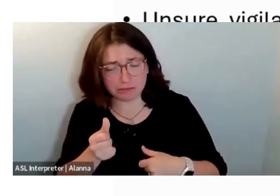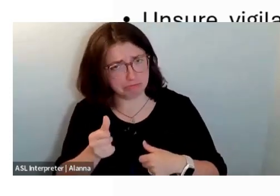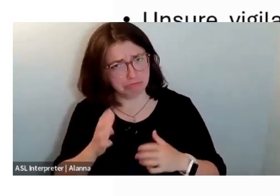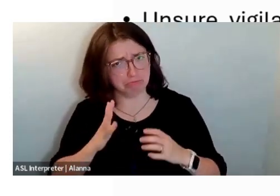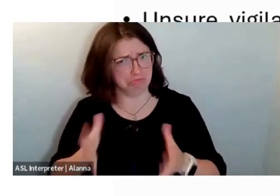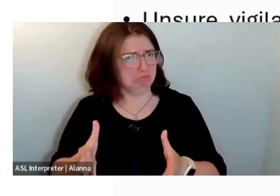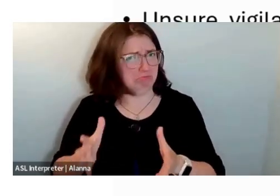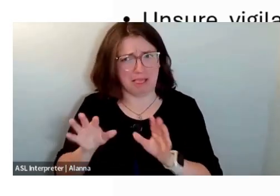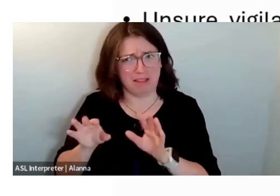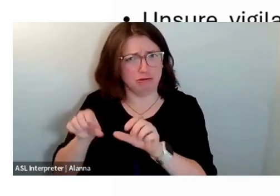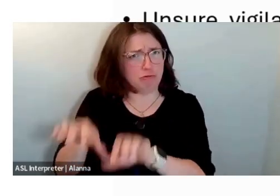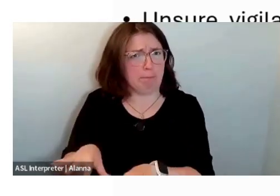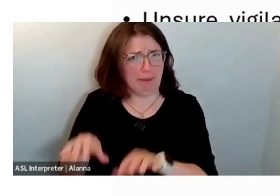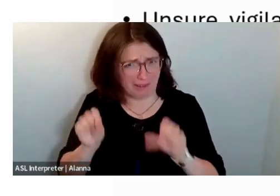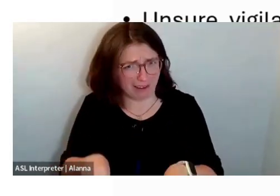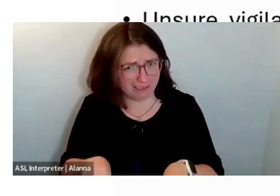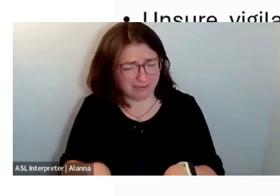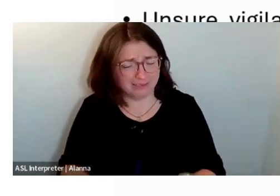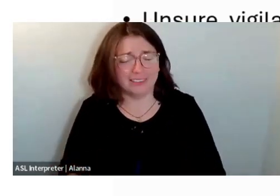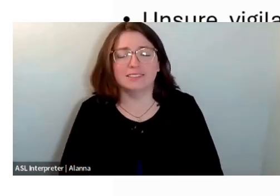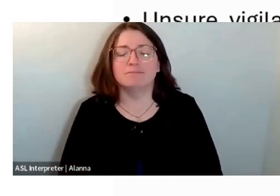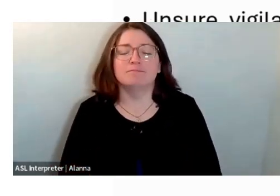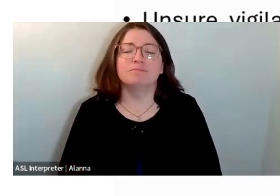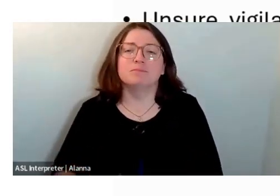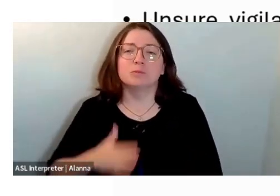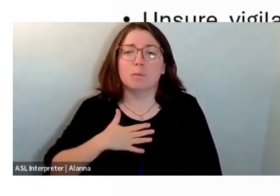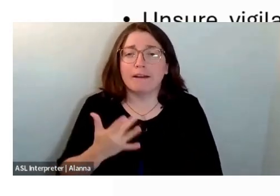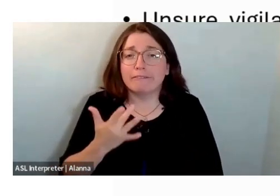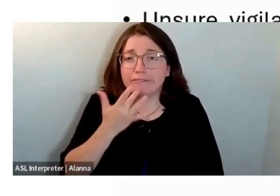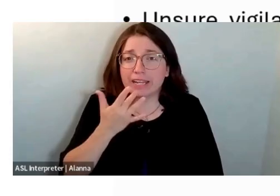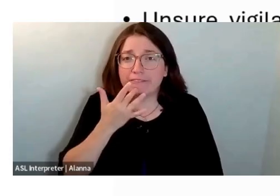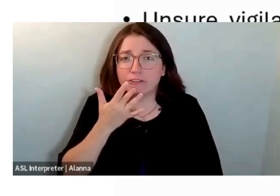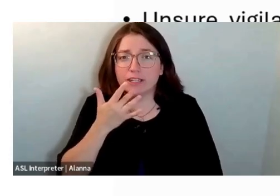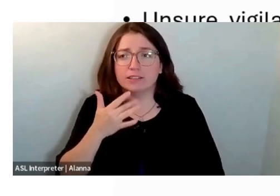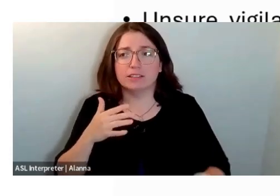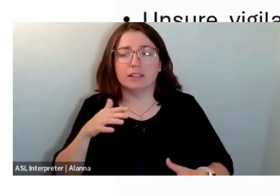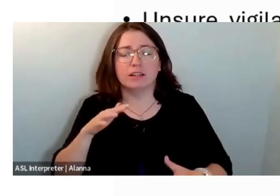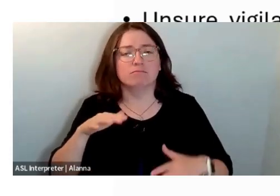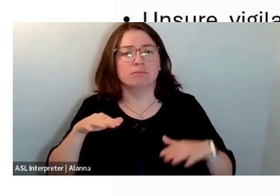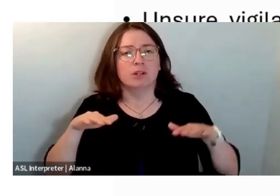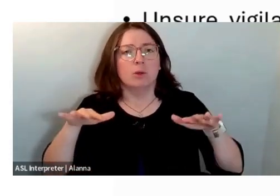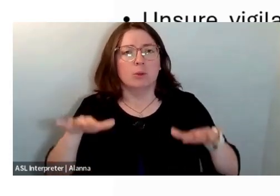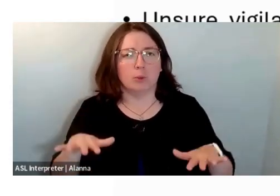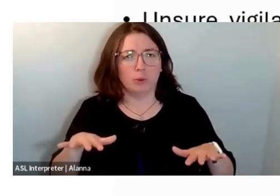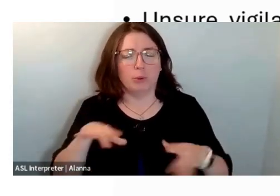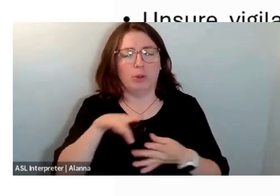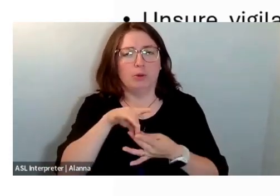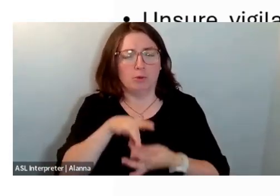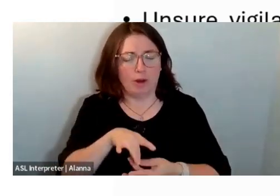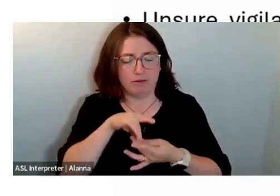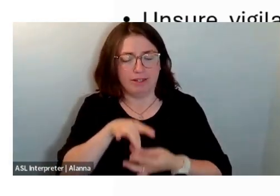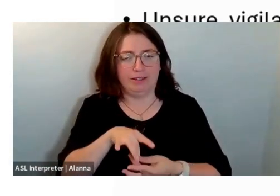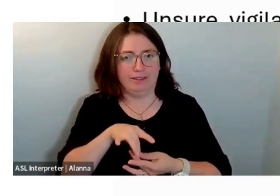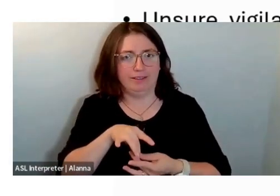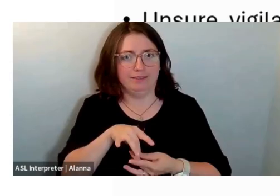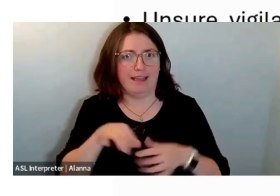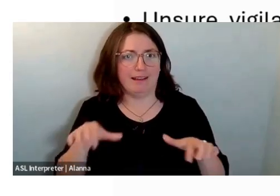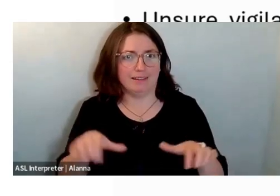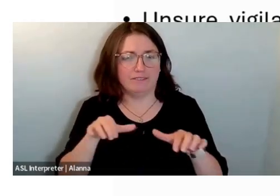one of my very favorite grounding activities. It's called